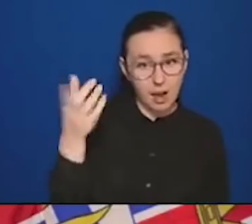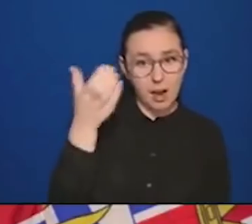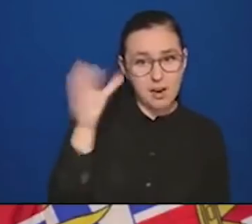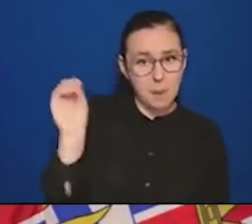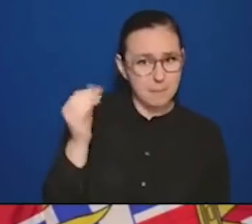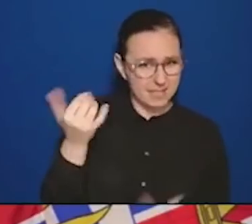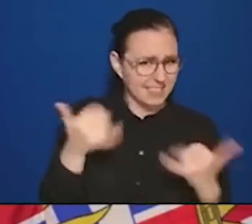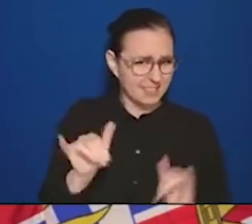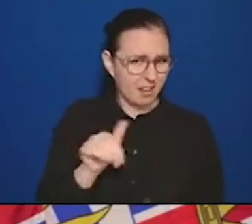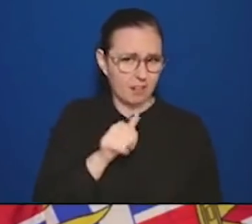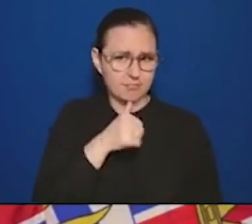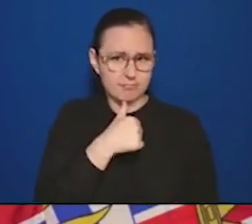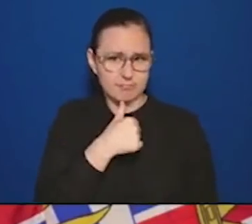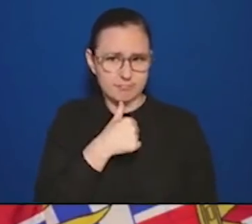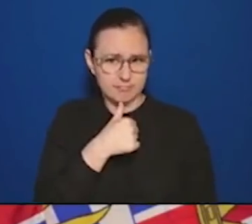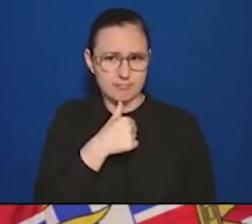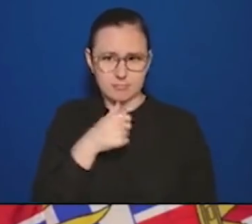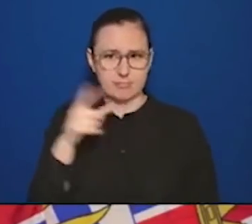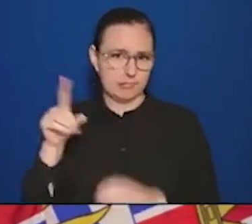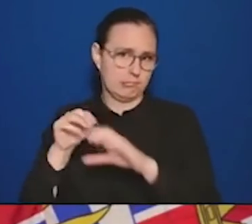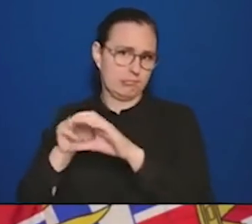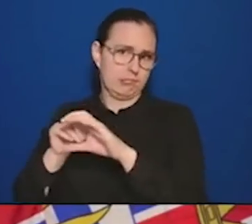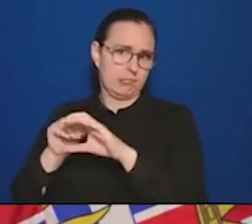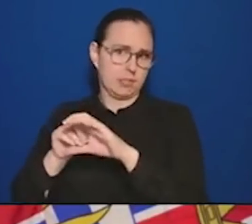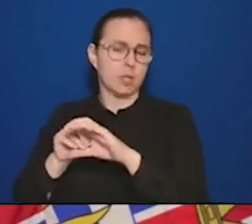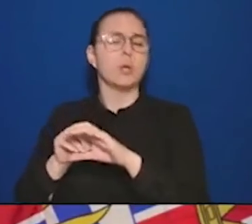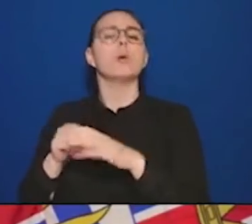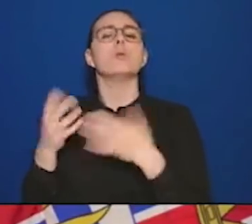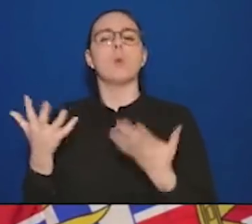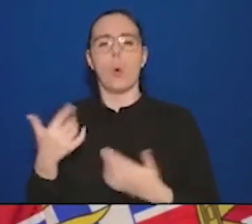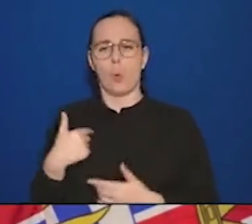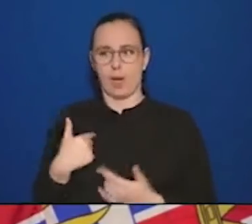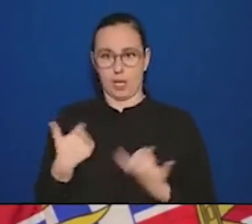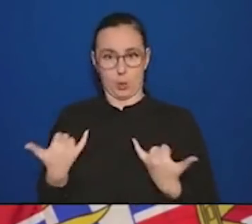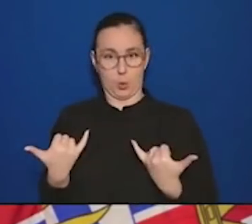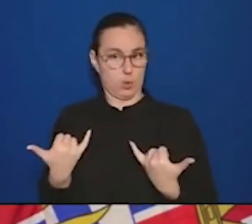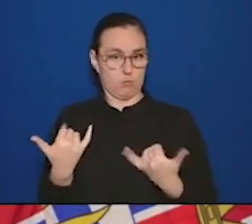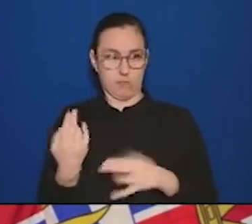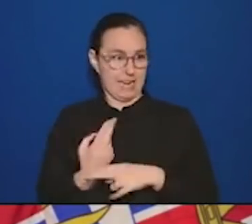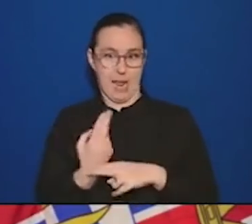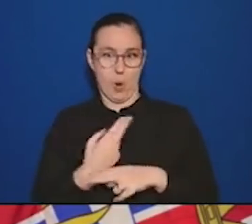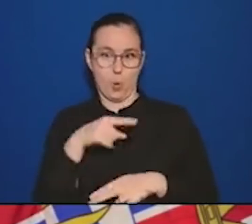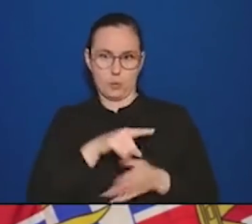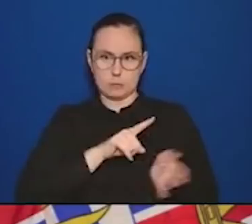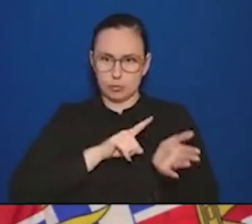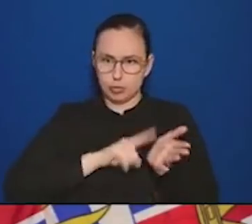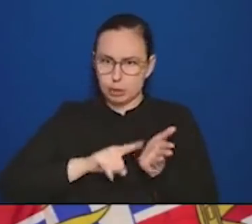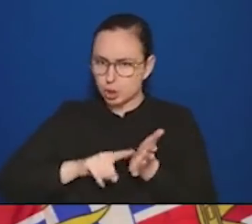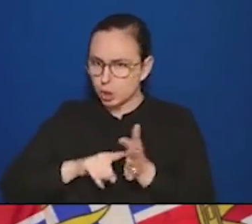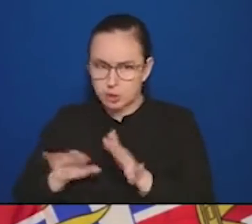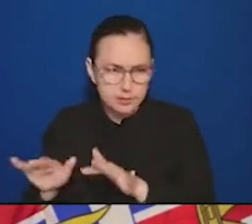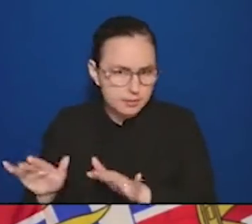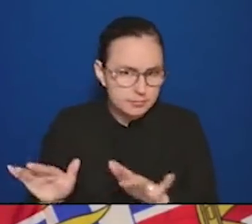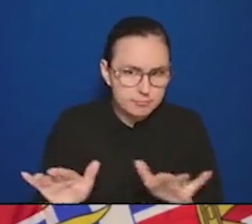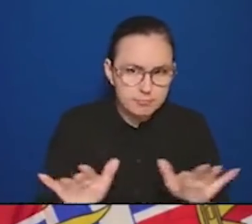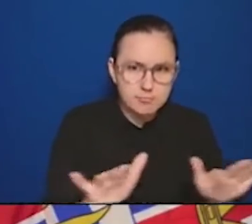using the research and data available to us, we believe 5 days is the right approach in British Columbia. And